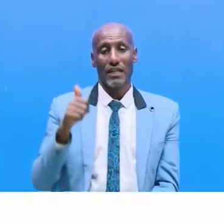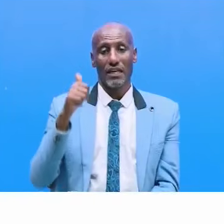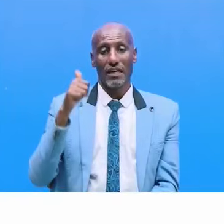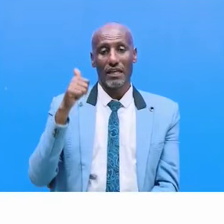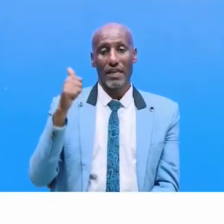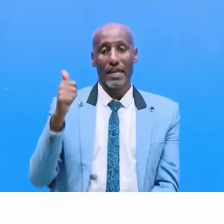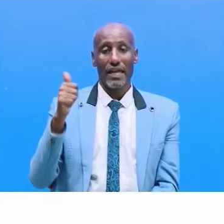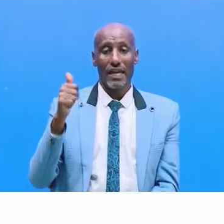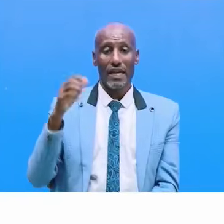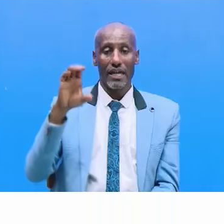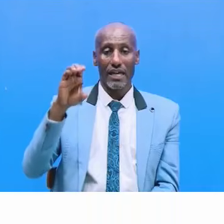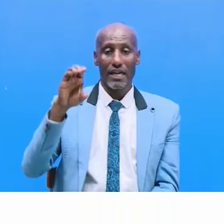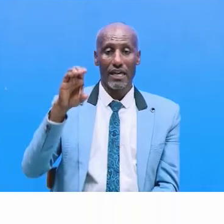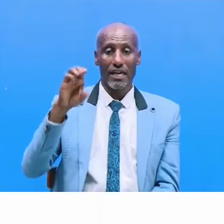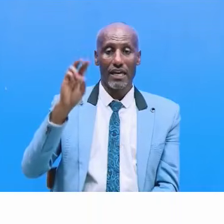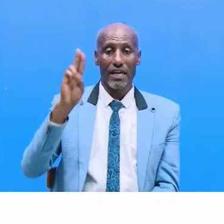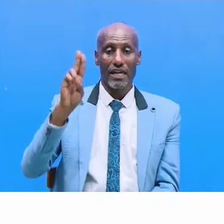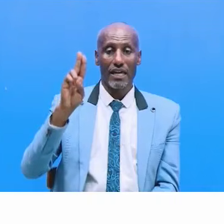a cat.